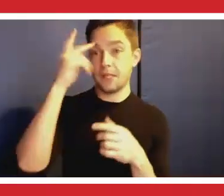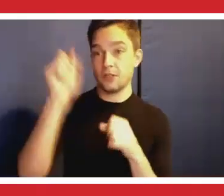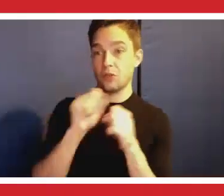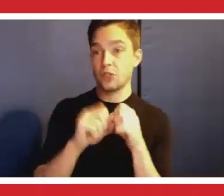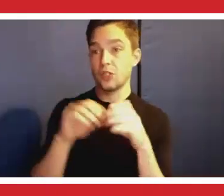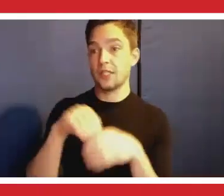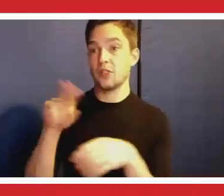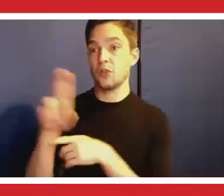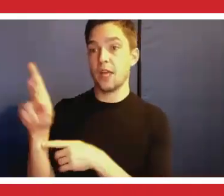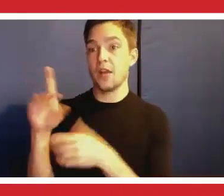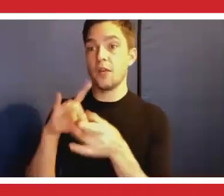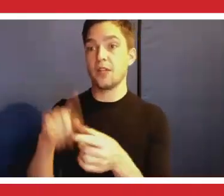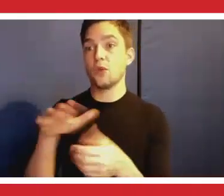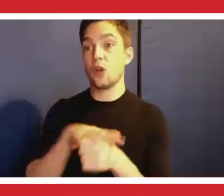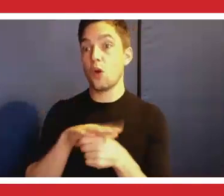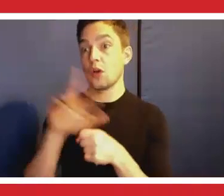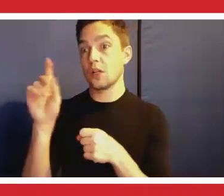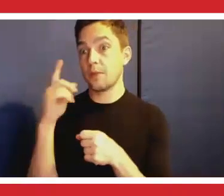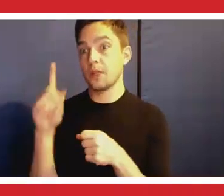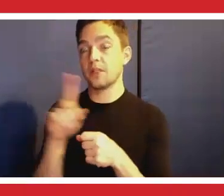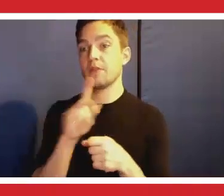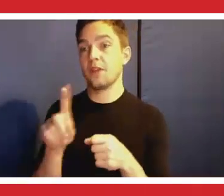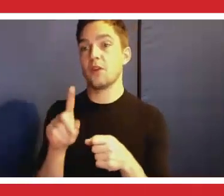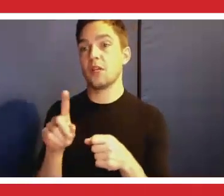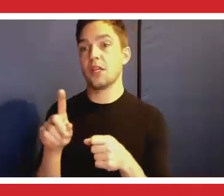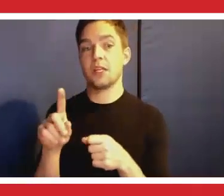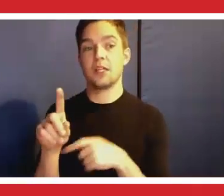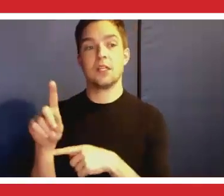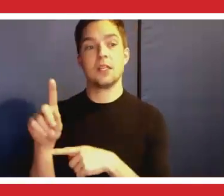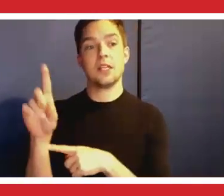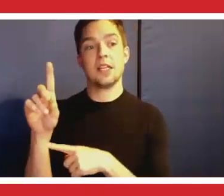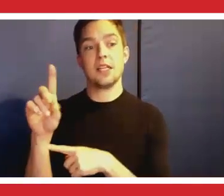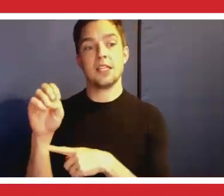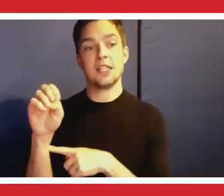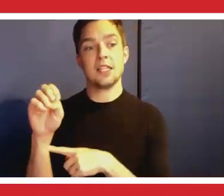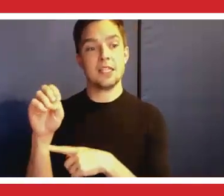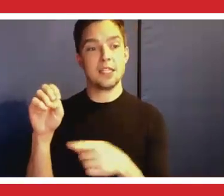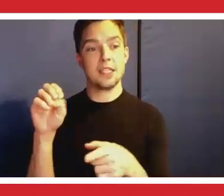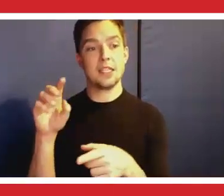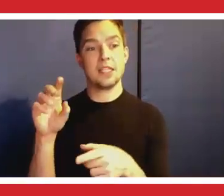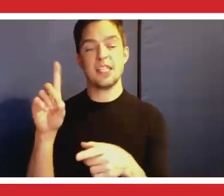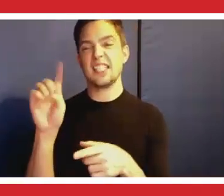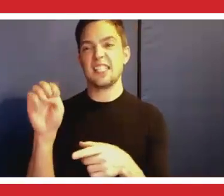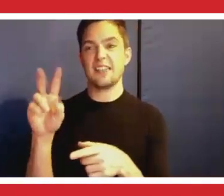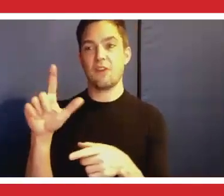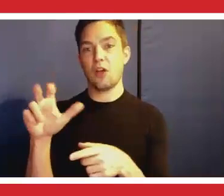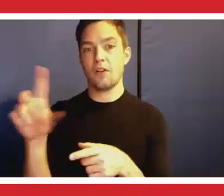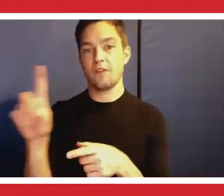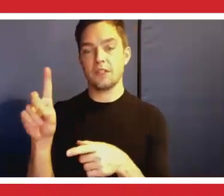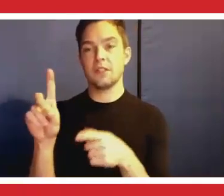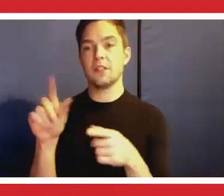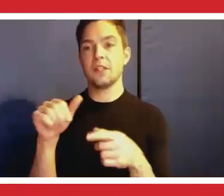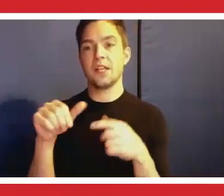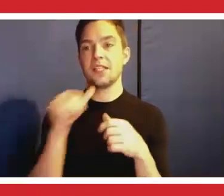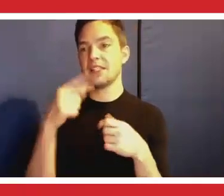around local government is very, very devolved. So central government doesn't tell local government what to do in the UK. And that very much